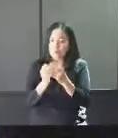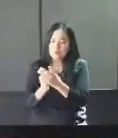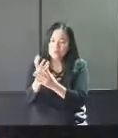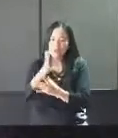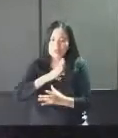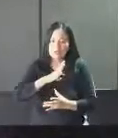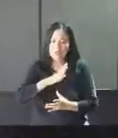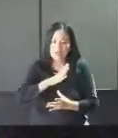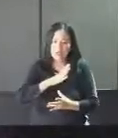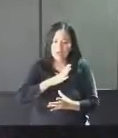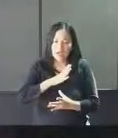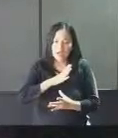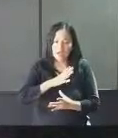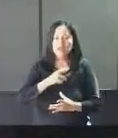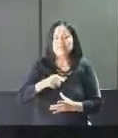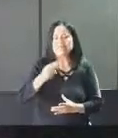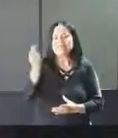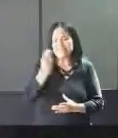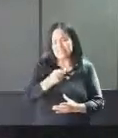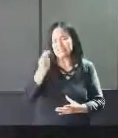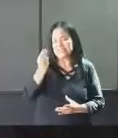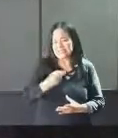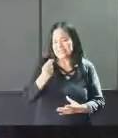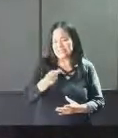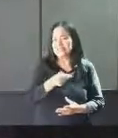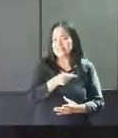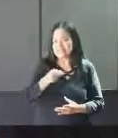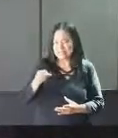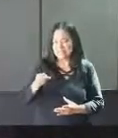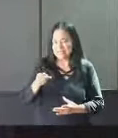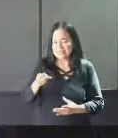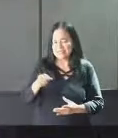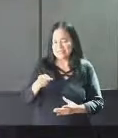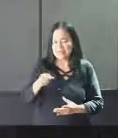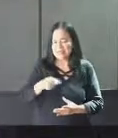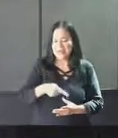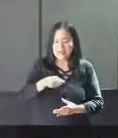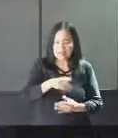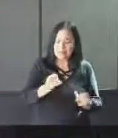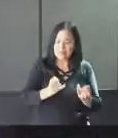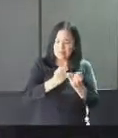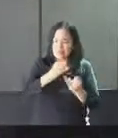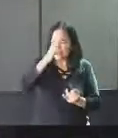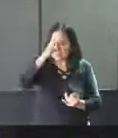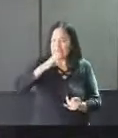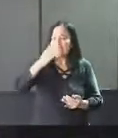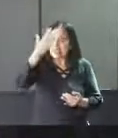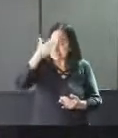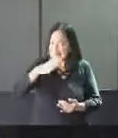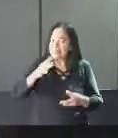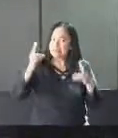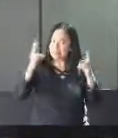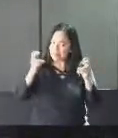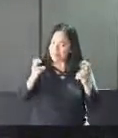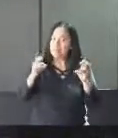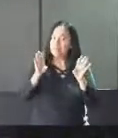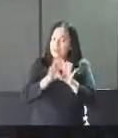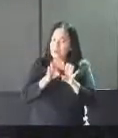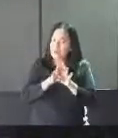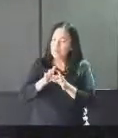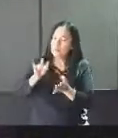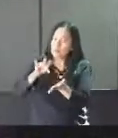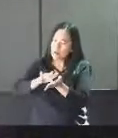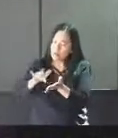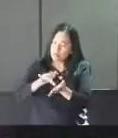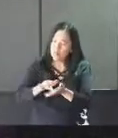institutions. That is, the institutional dynamic demands specialization of the institutions in the